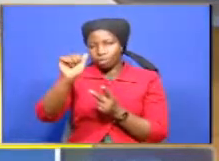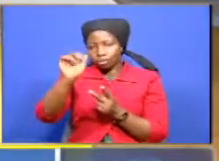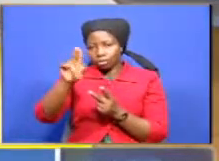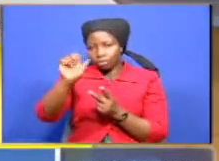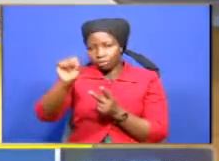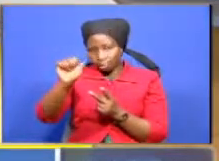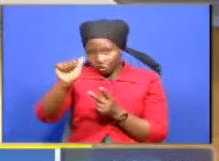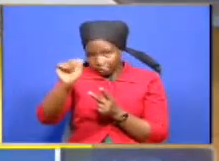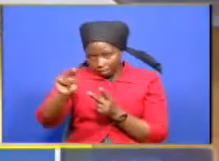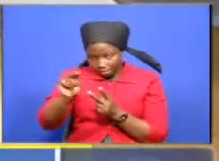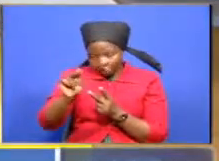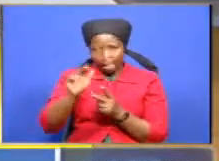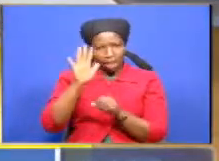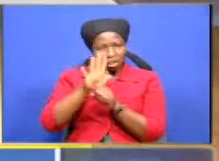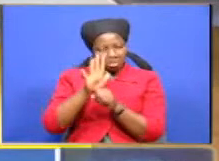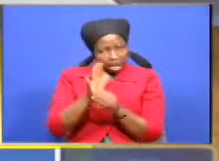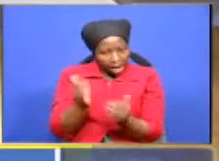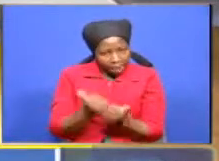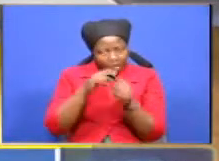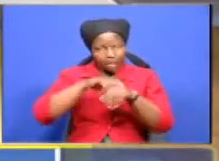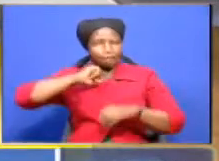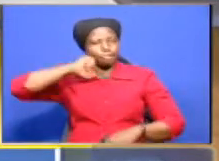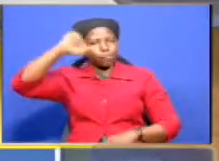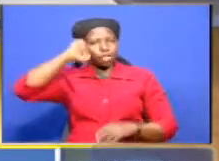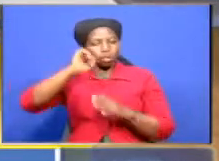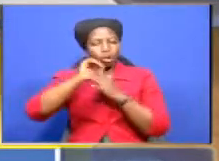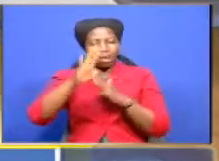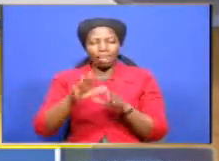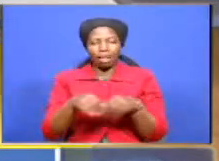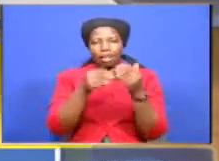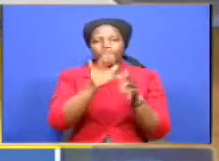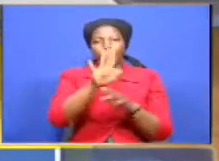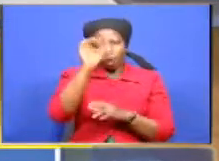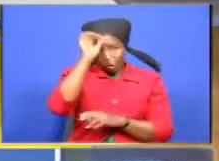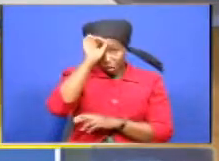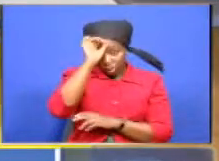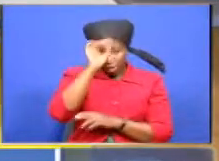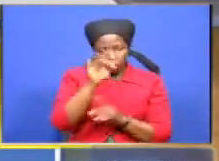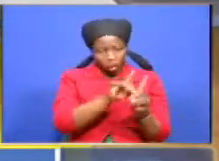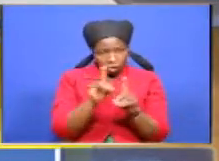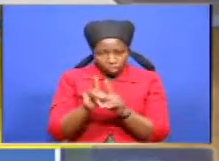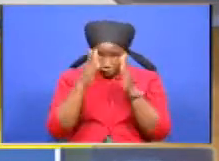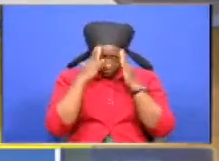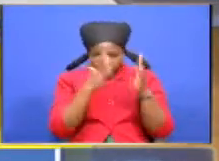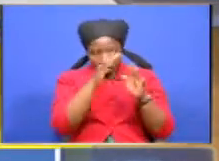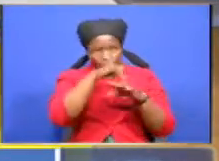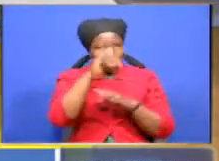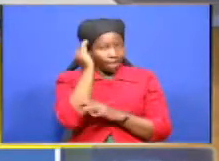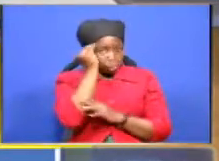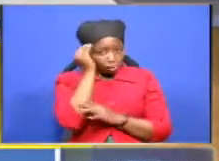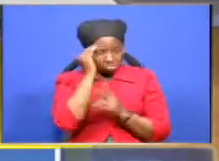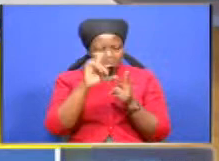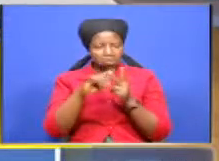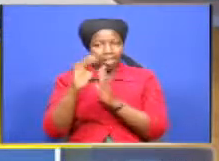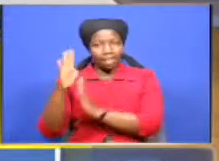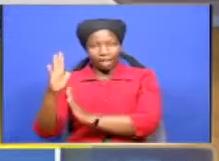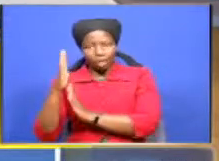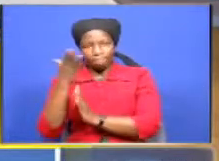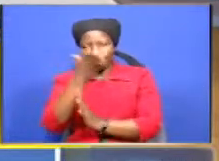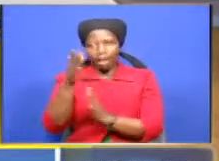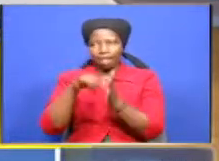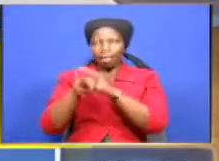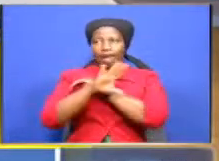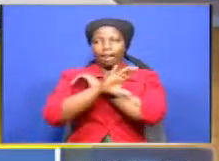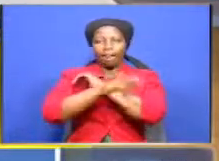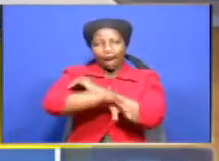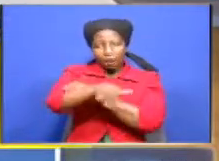their opinion. And we'll also be looking at matters education and security from across the counties. It's a comprehensive